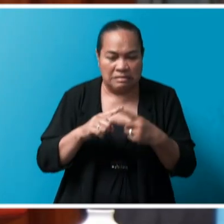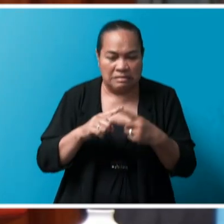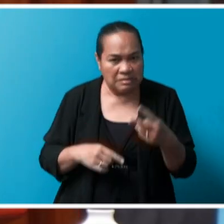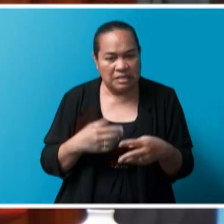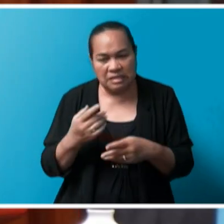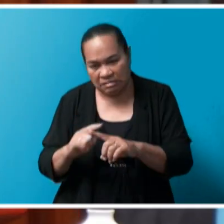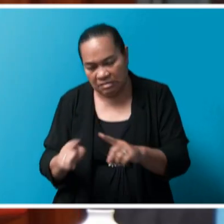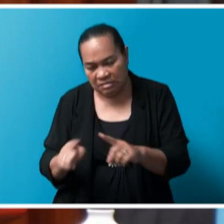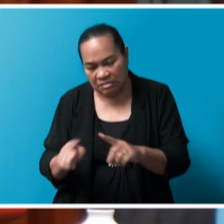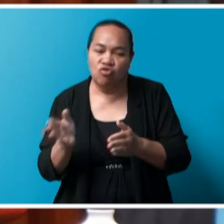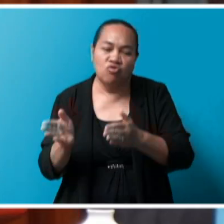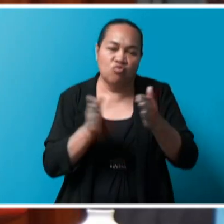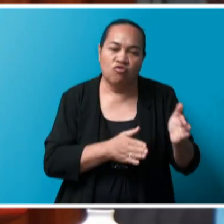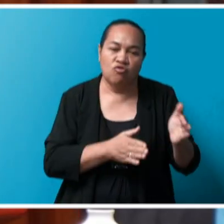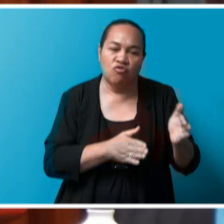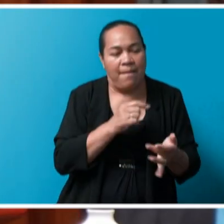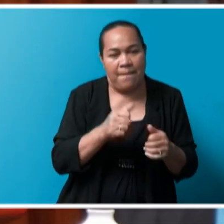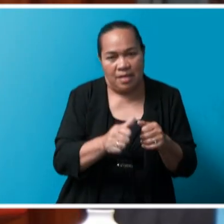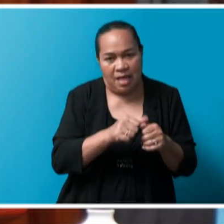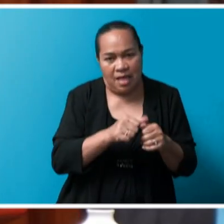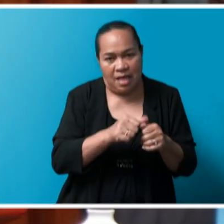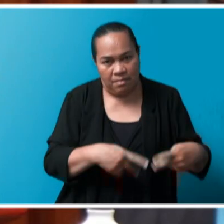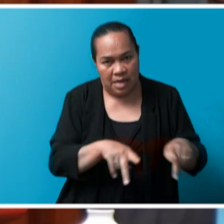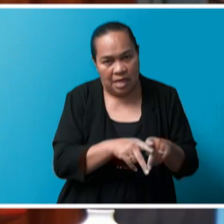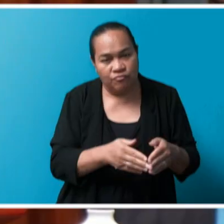settlement. Mr. Speaker, sir,